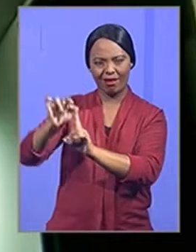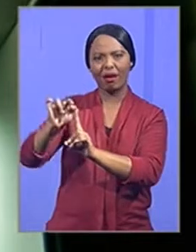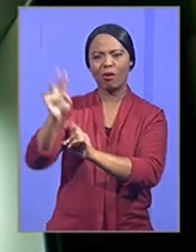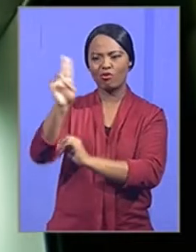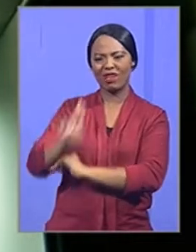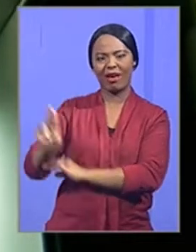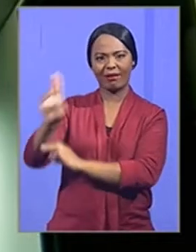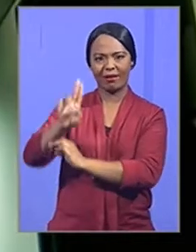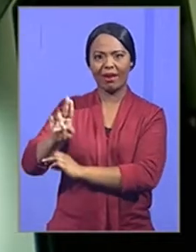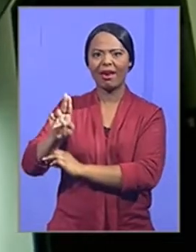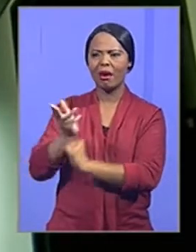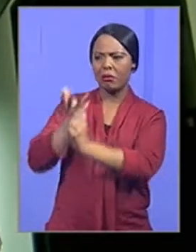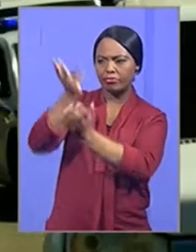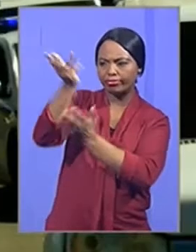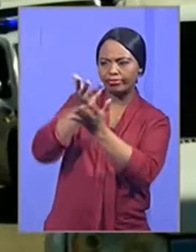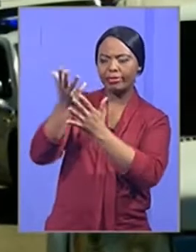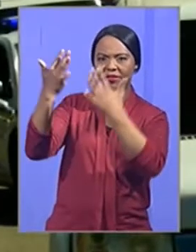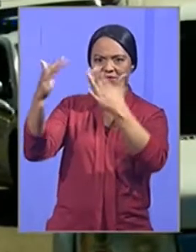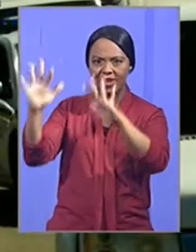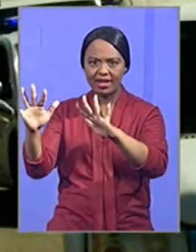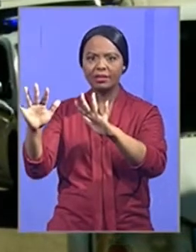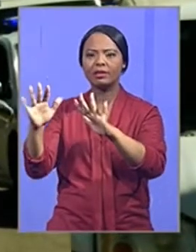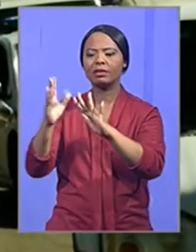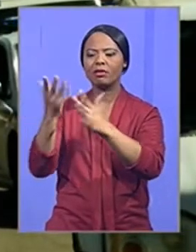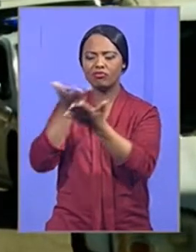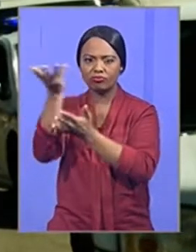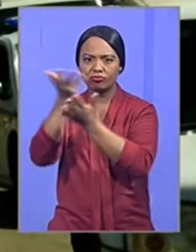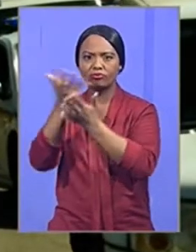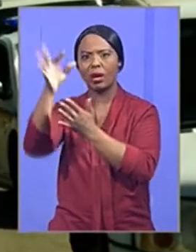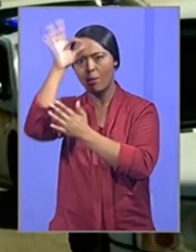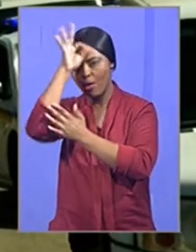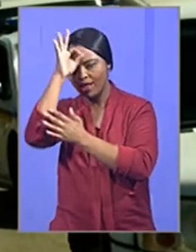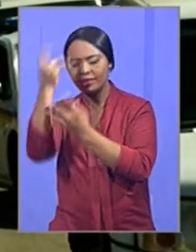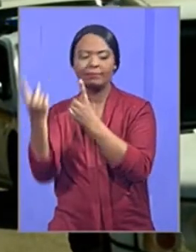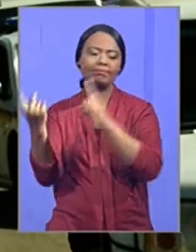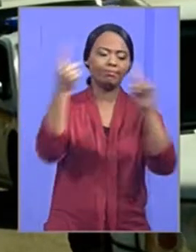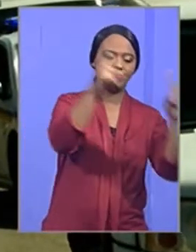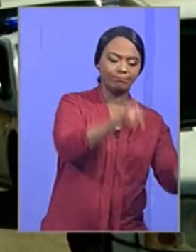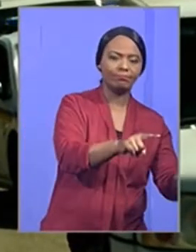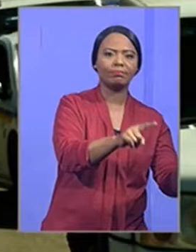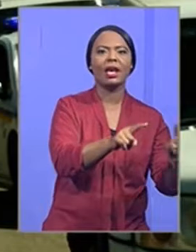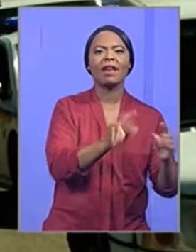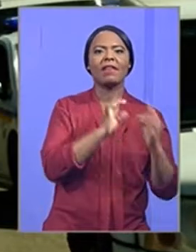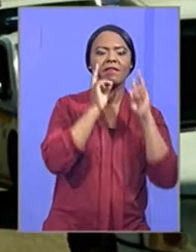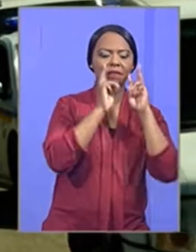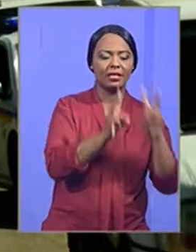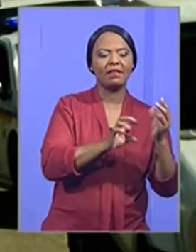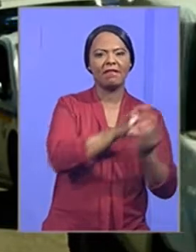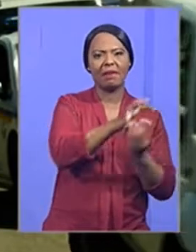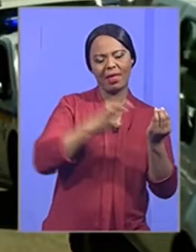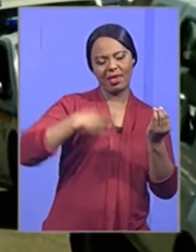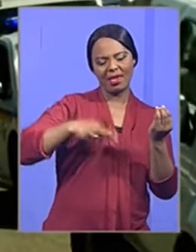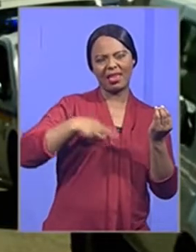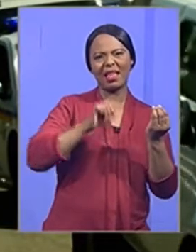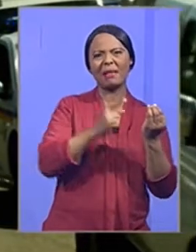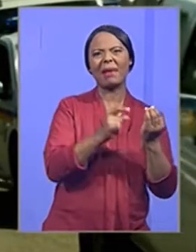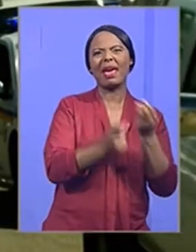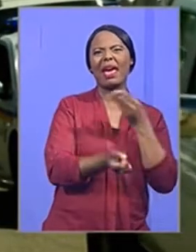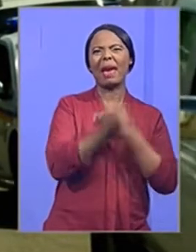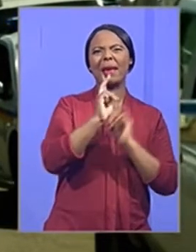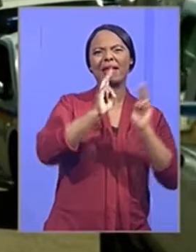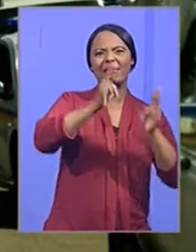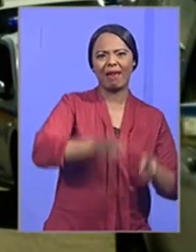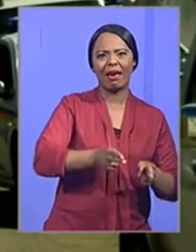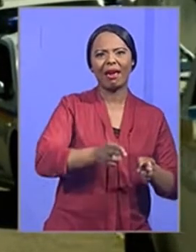mo morago a ile go a leba lapeng la Namhla Mtwa ka Setwandwa ka ntlenyana ga Mthatha. Cele o re ba dira matšhula a ba ya